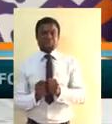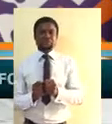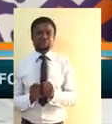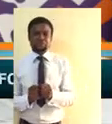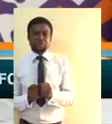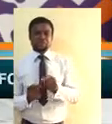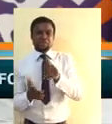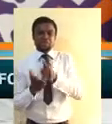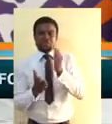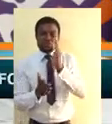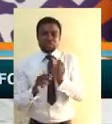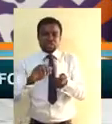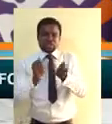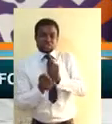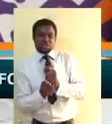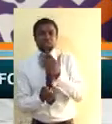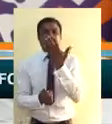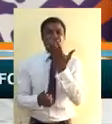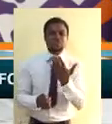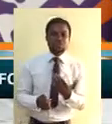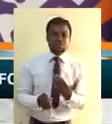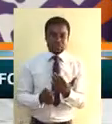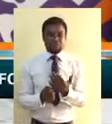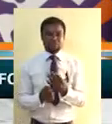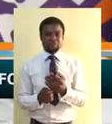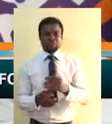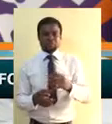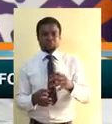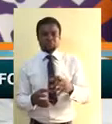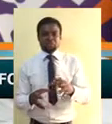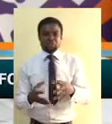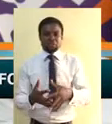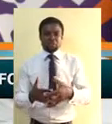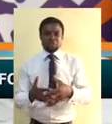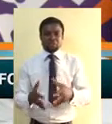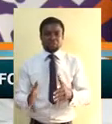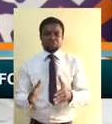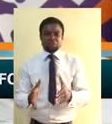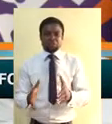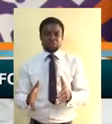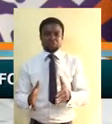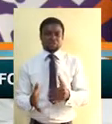Wow, see that red color. Carefully shake it.